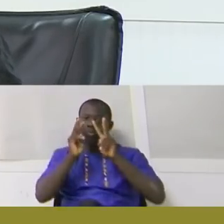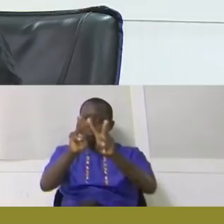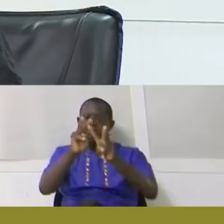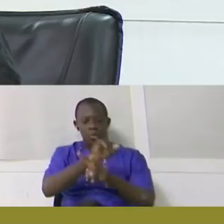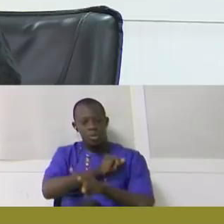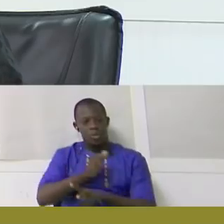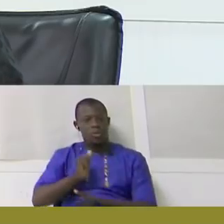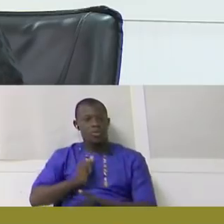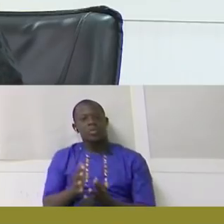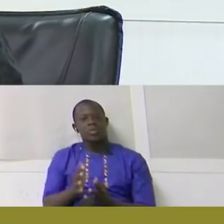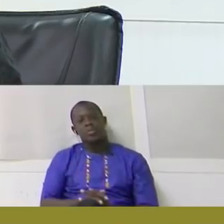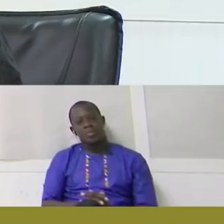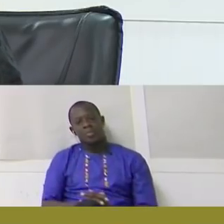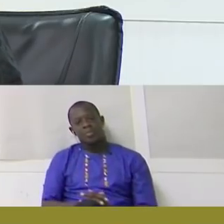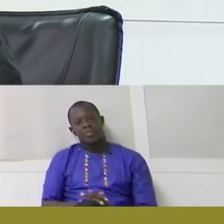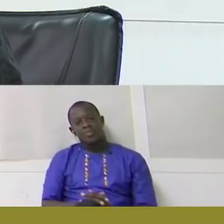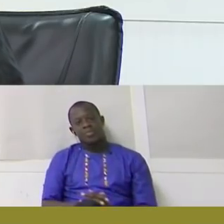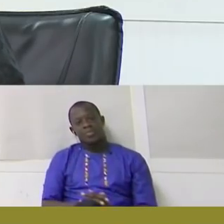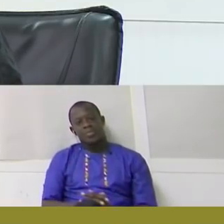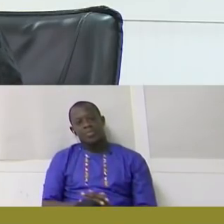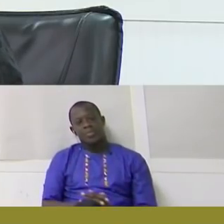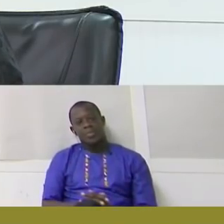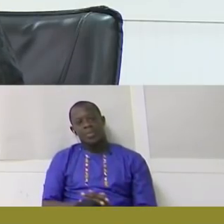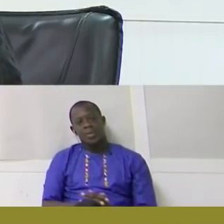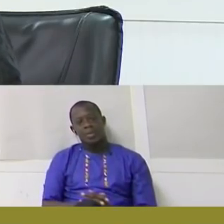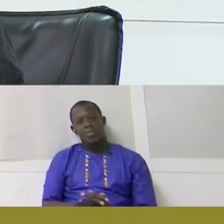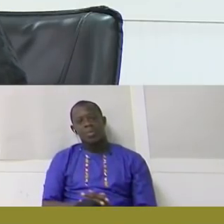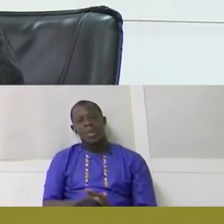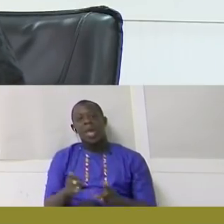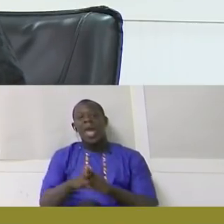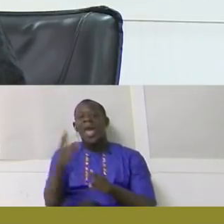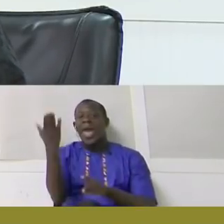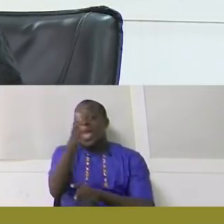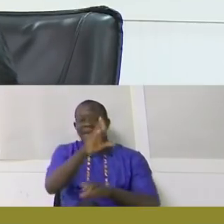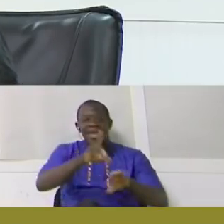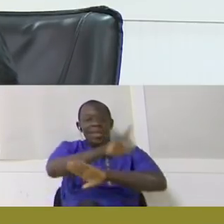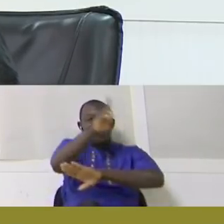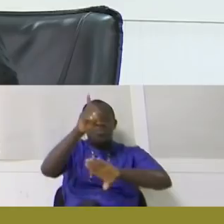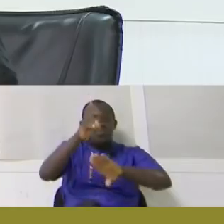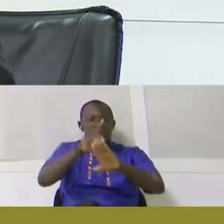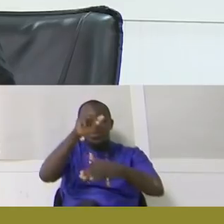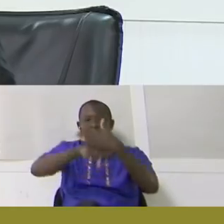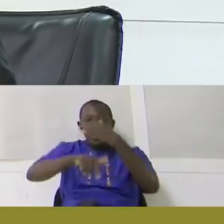will be watching at us. Fu neka si aduna gis nañ sa yaram si biti.